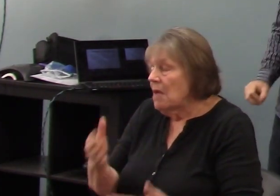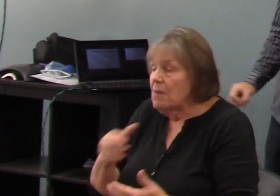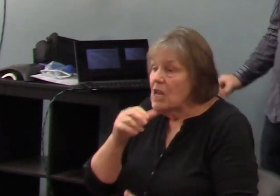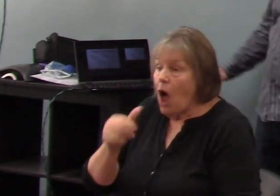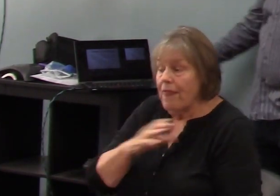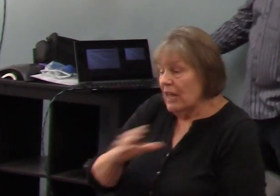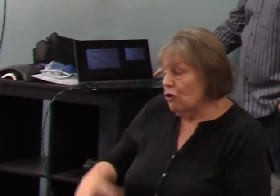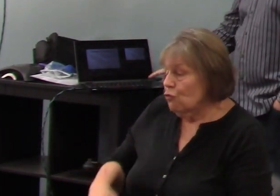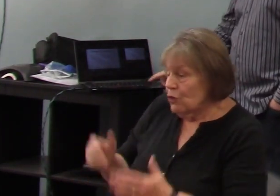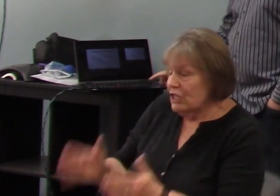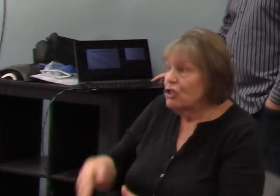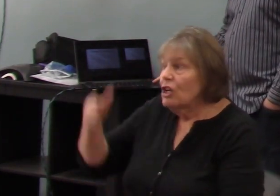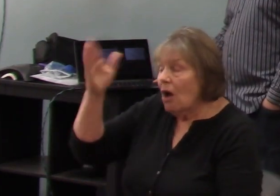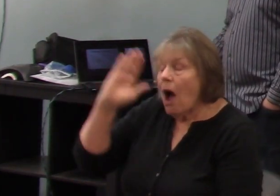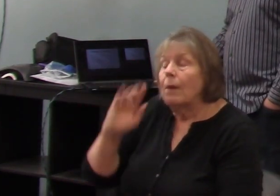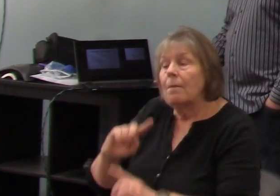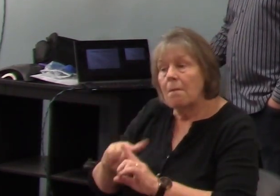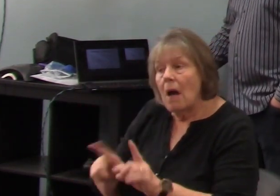something put it here.